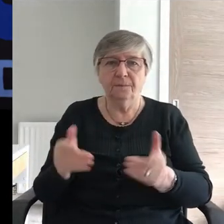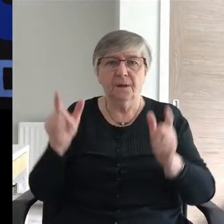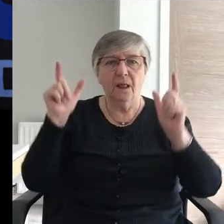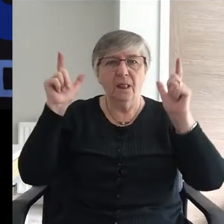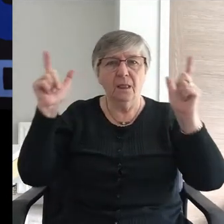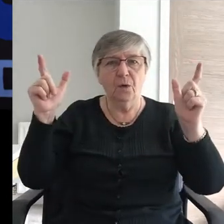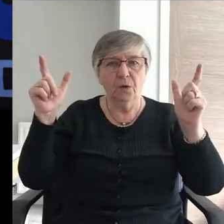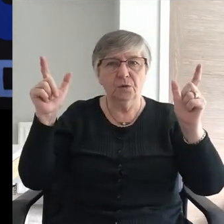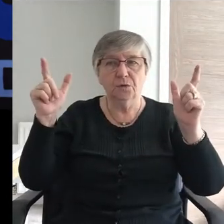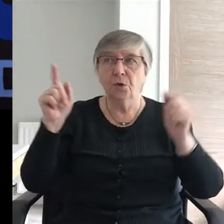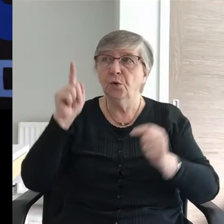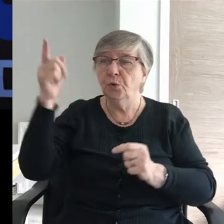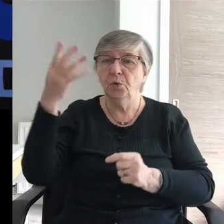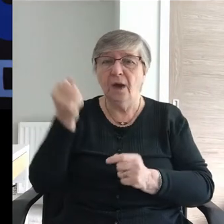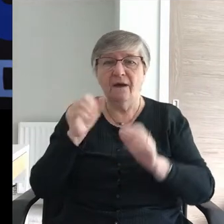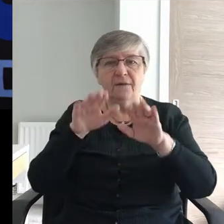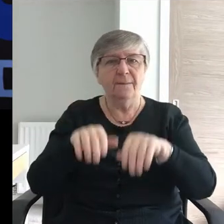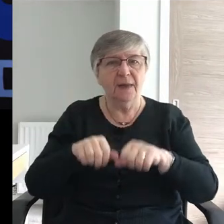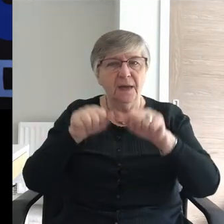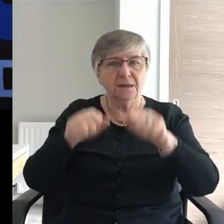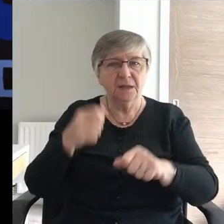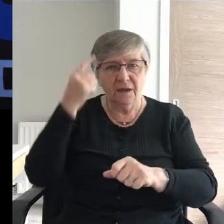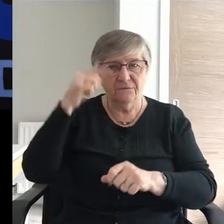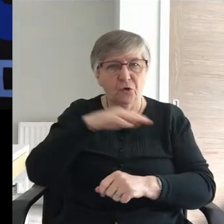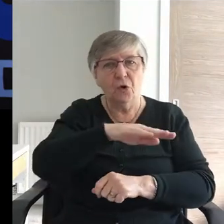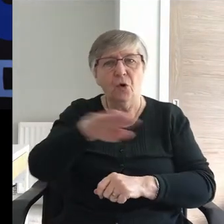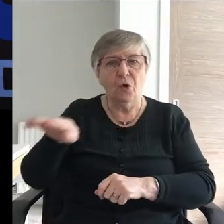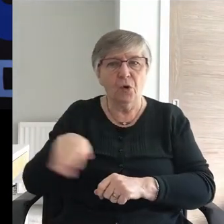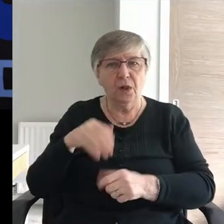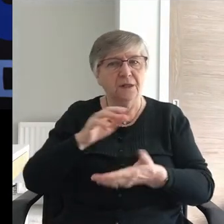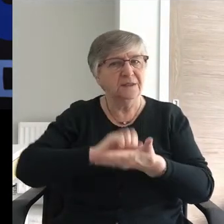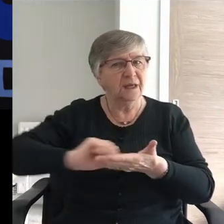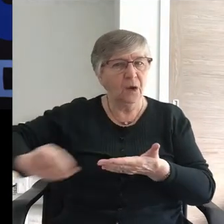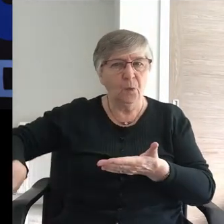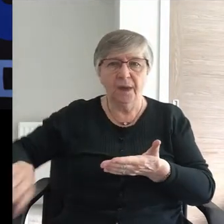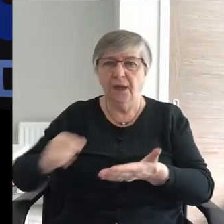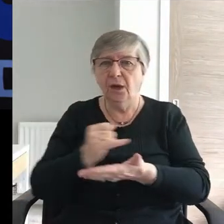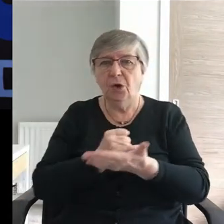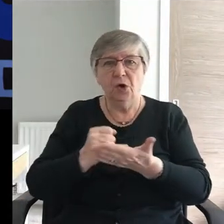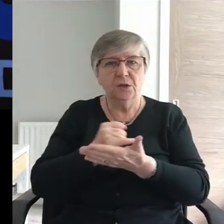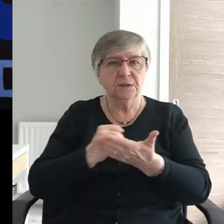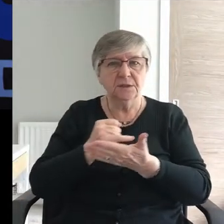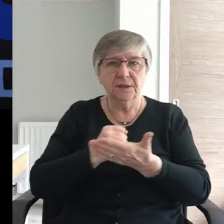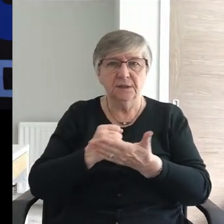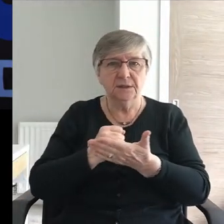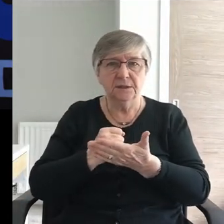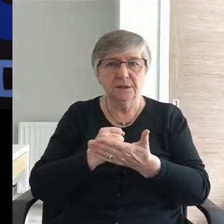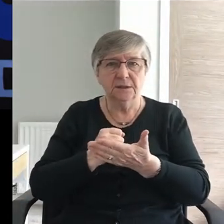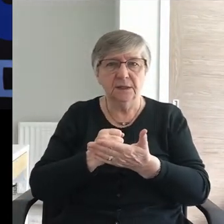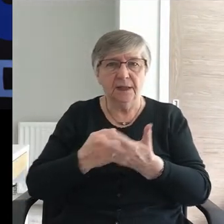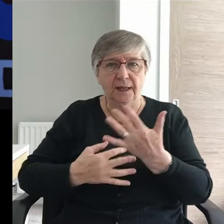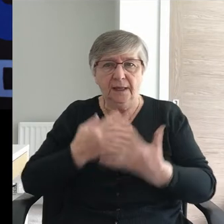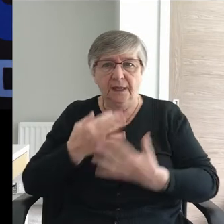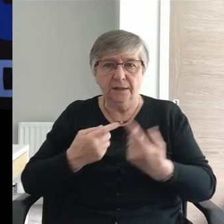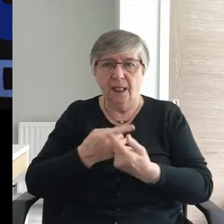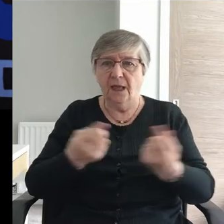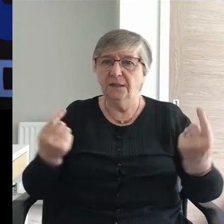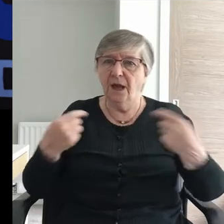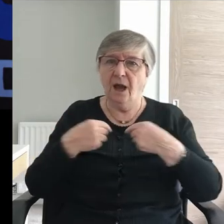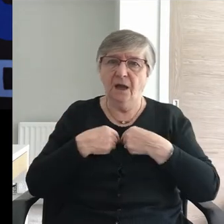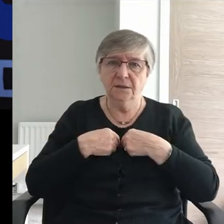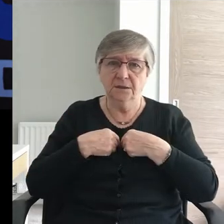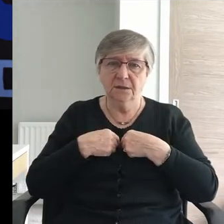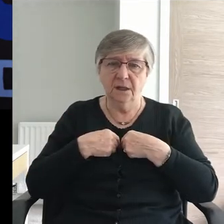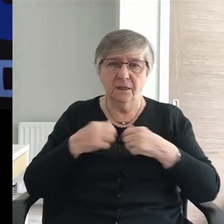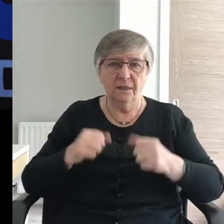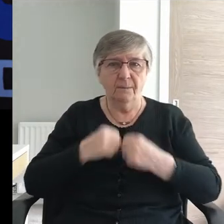O Lord, who has mercy upon all, take from us our sins and mercifully kindle in us the fire of